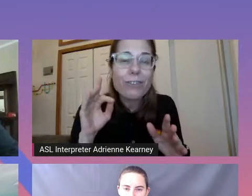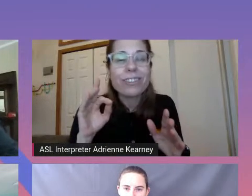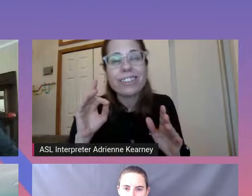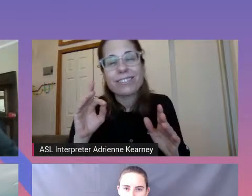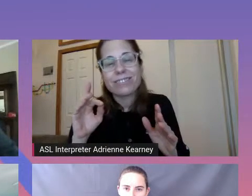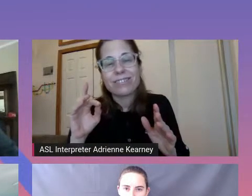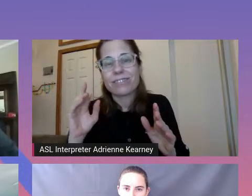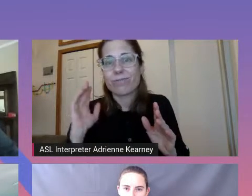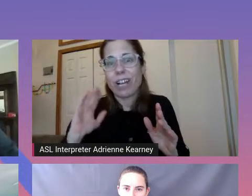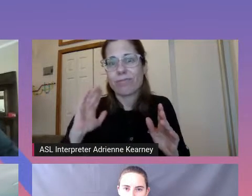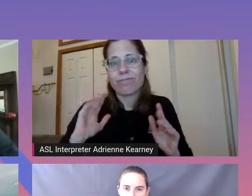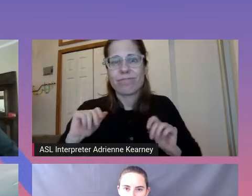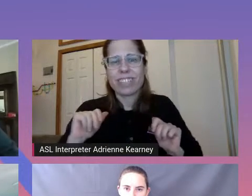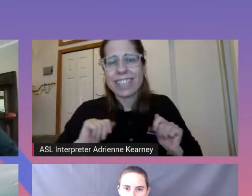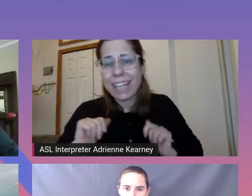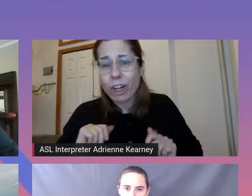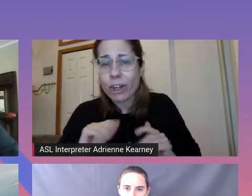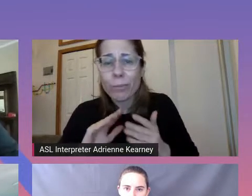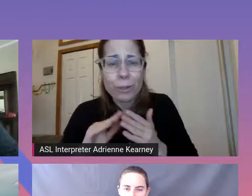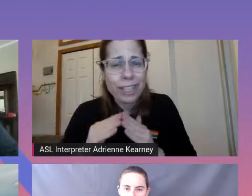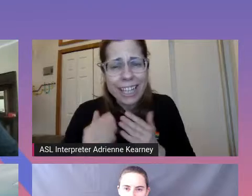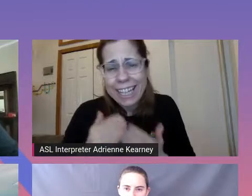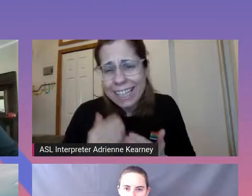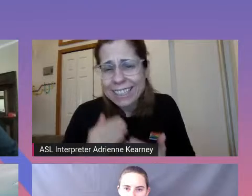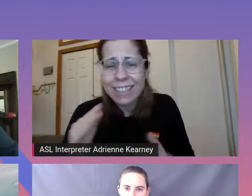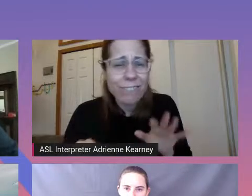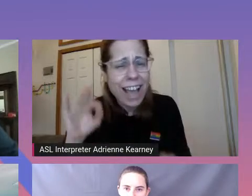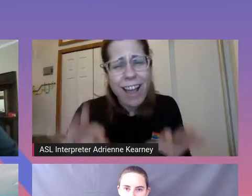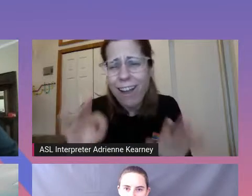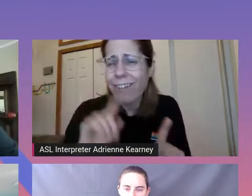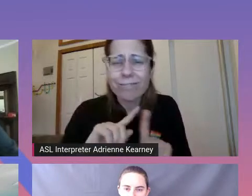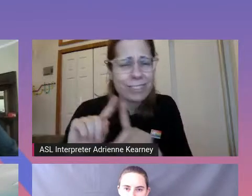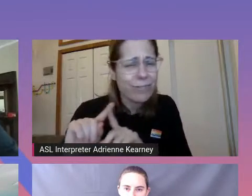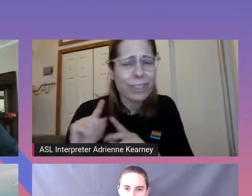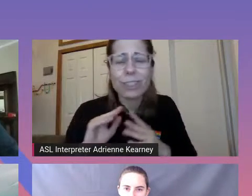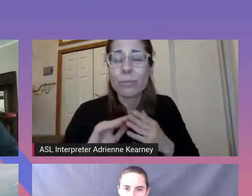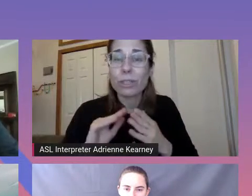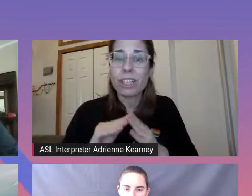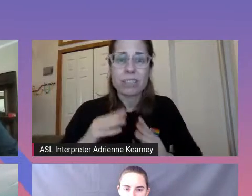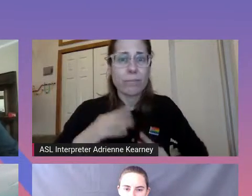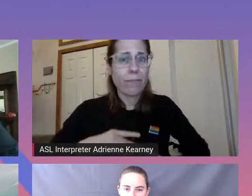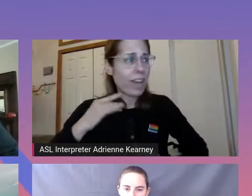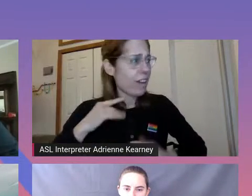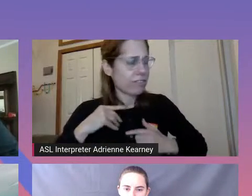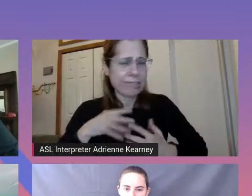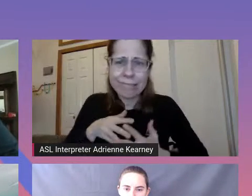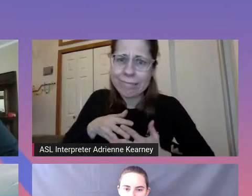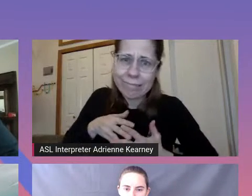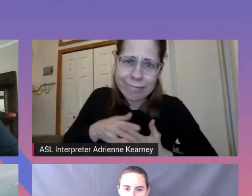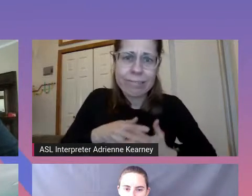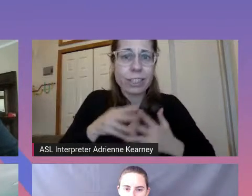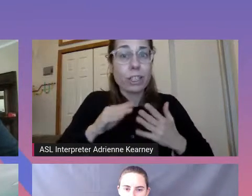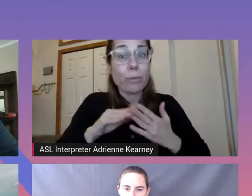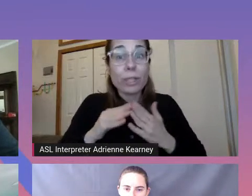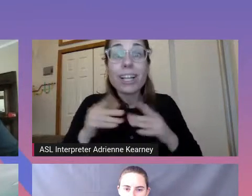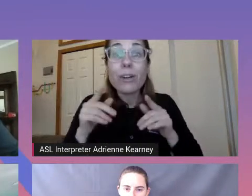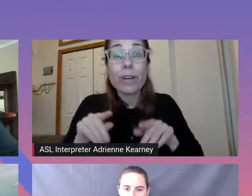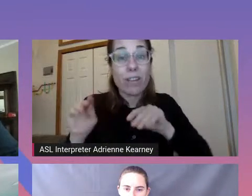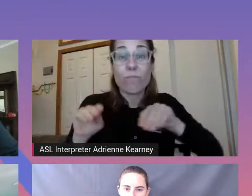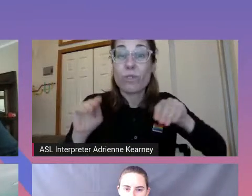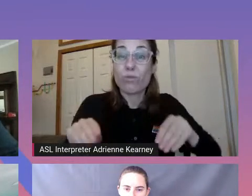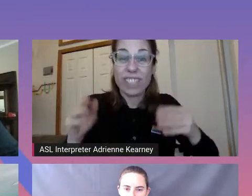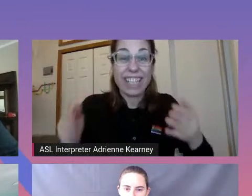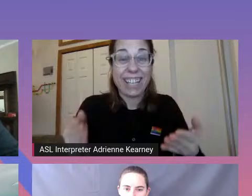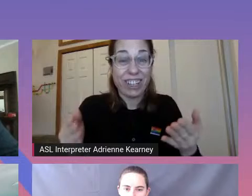I found femme community, it's somewhere in my early adult, 20s. But